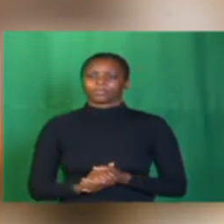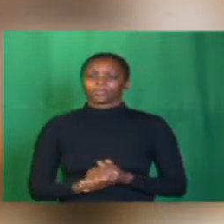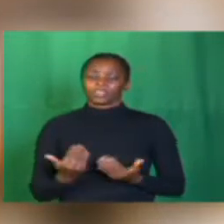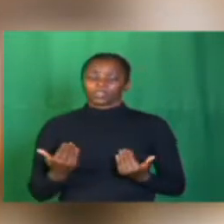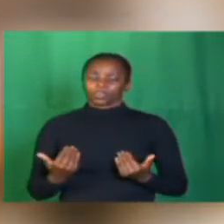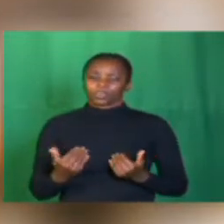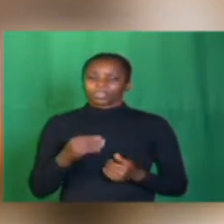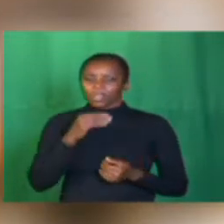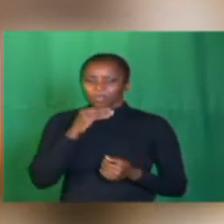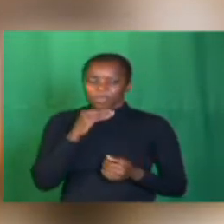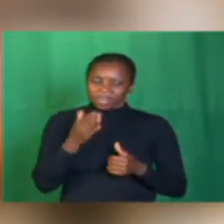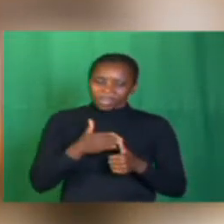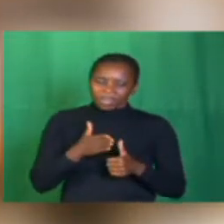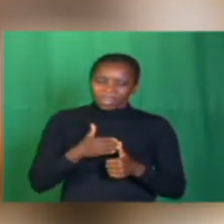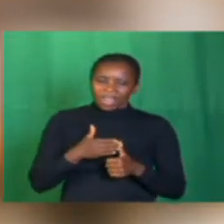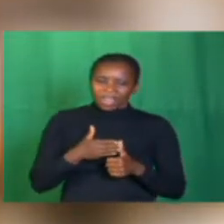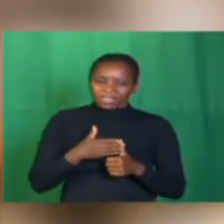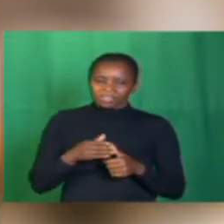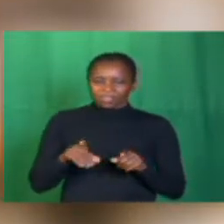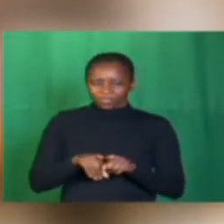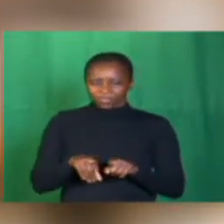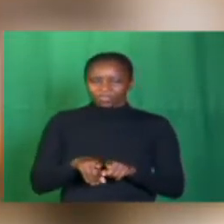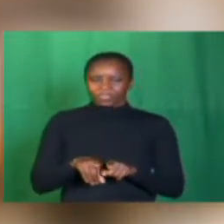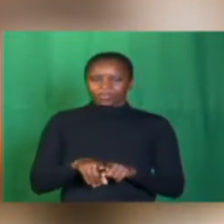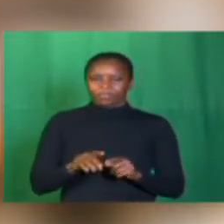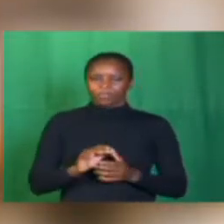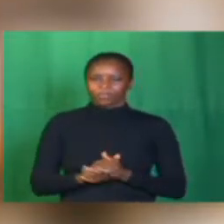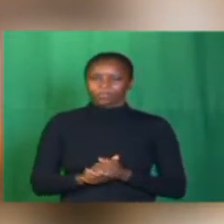answer a source-based question.